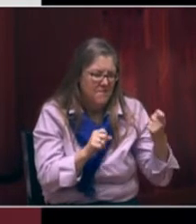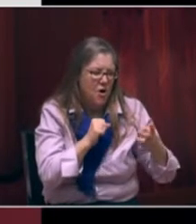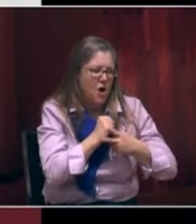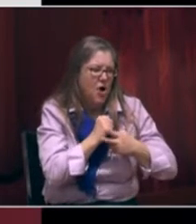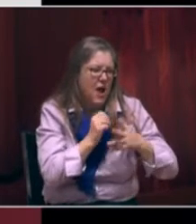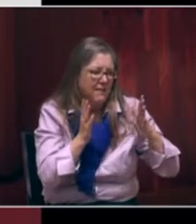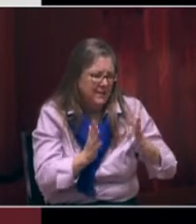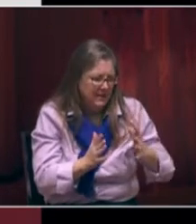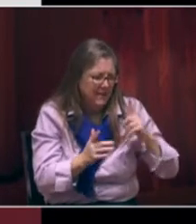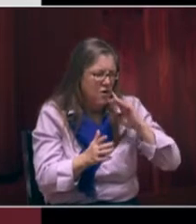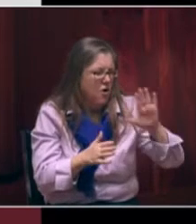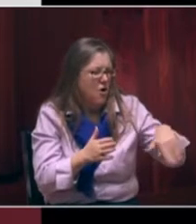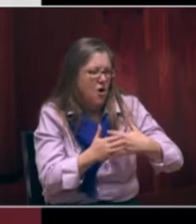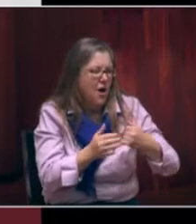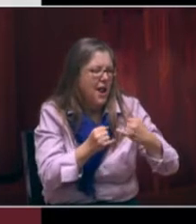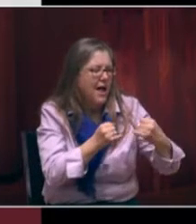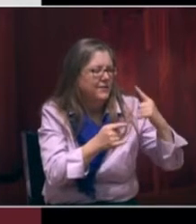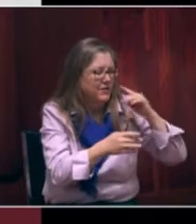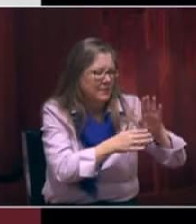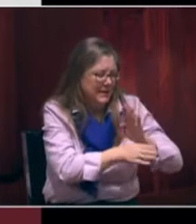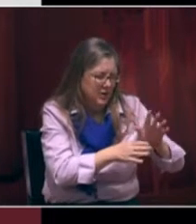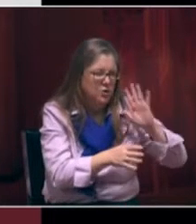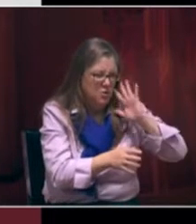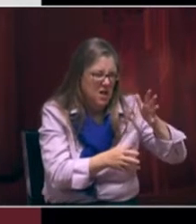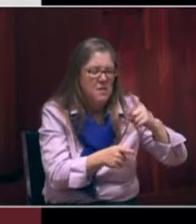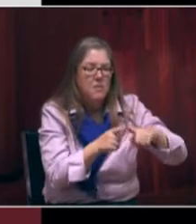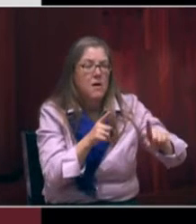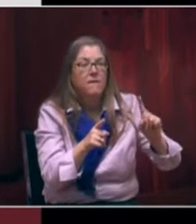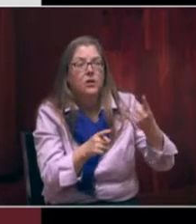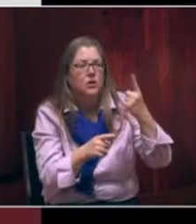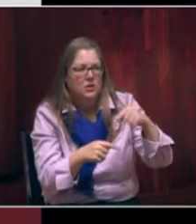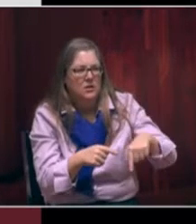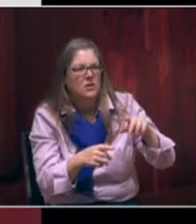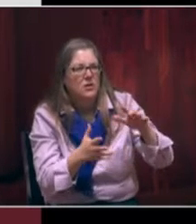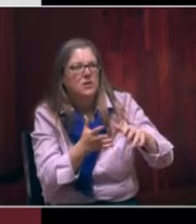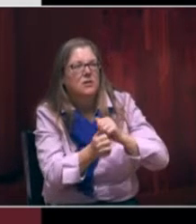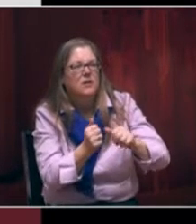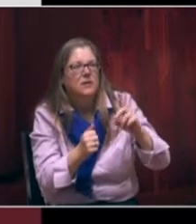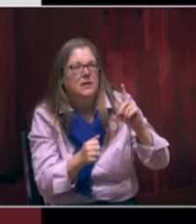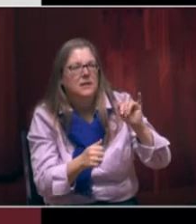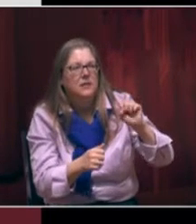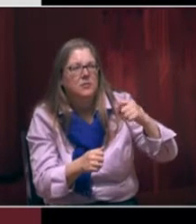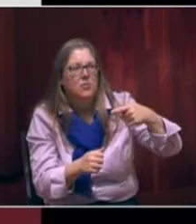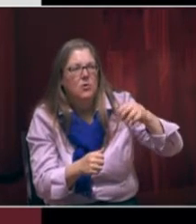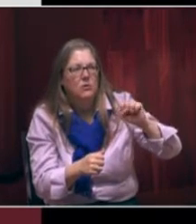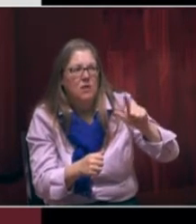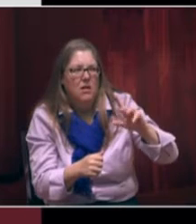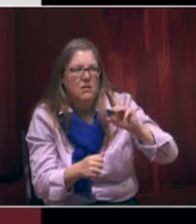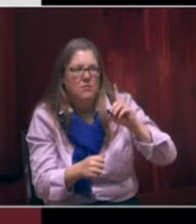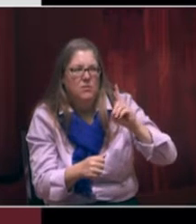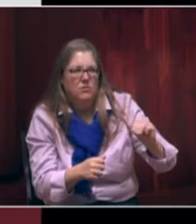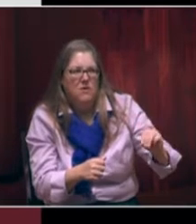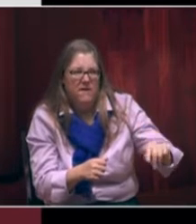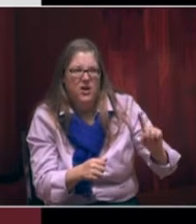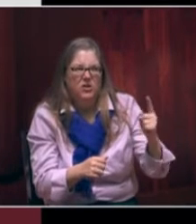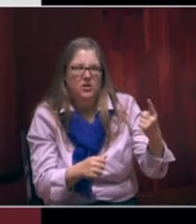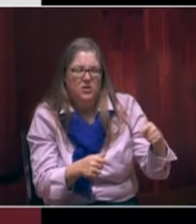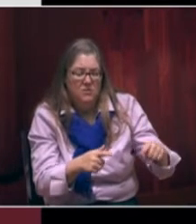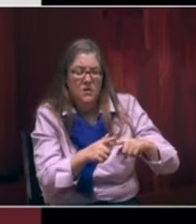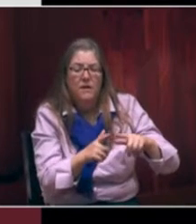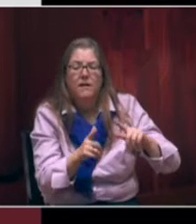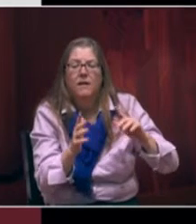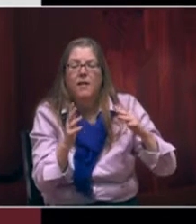lines of business. But we're doing disposal first because we were already developing the disposal module, so we could piggyback on that. But eventually, we'd roll